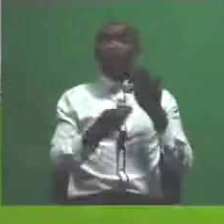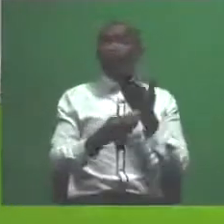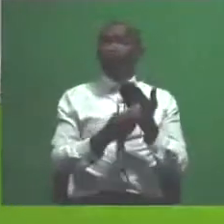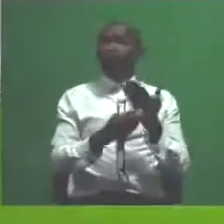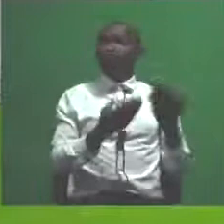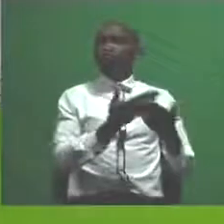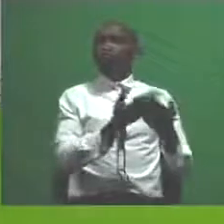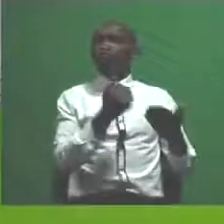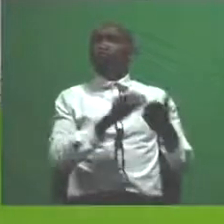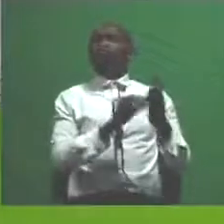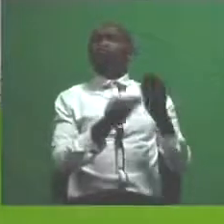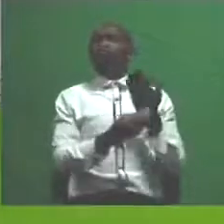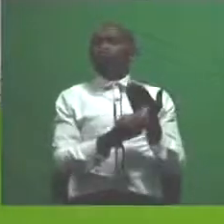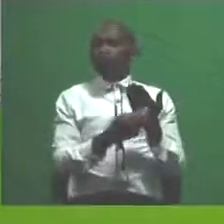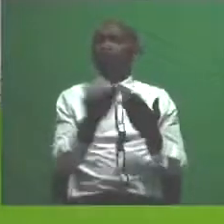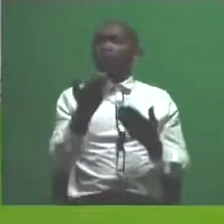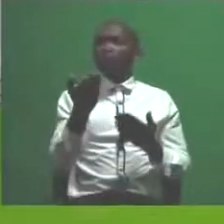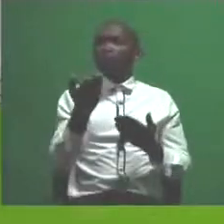example of endothermic reaction?